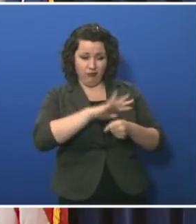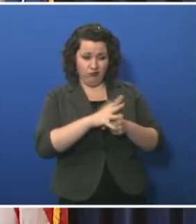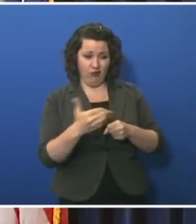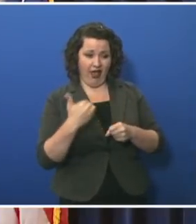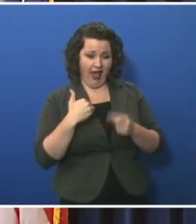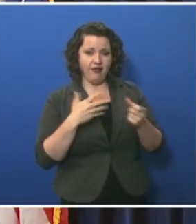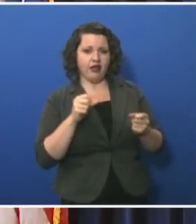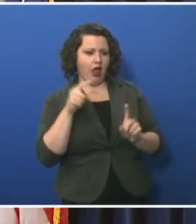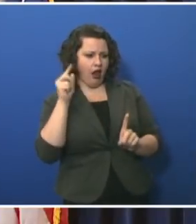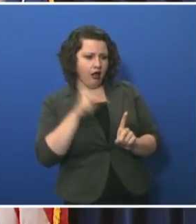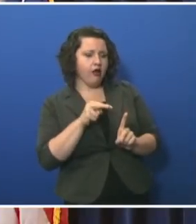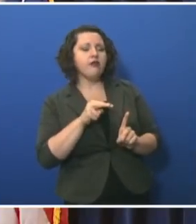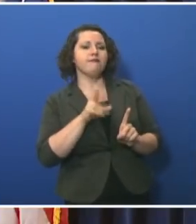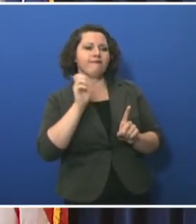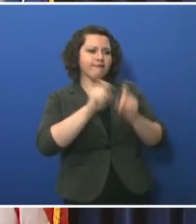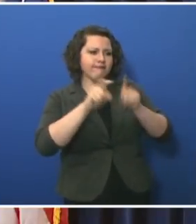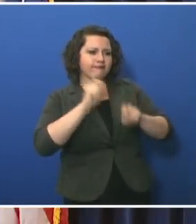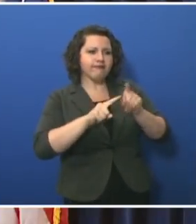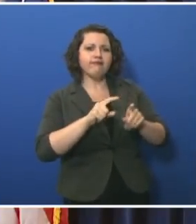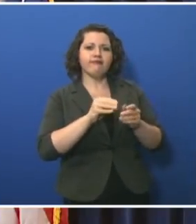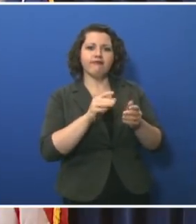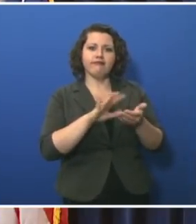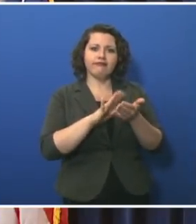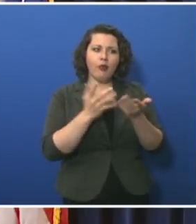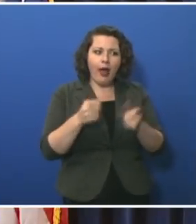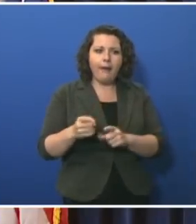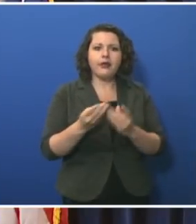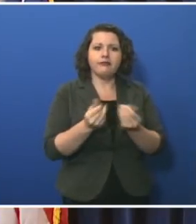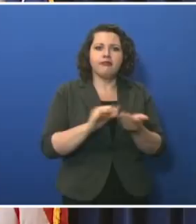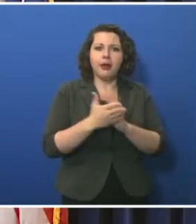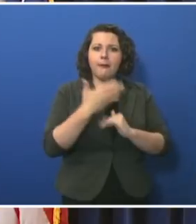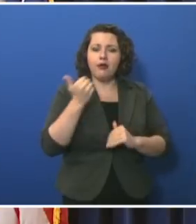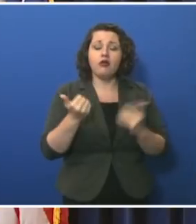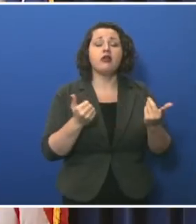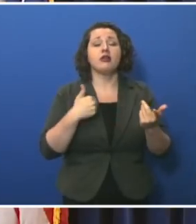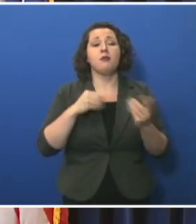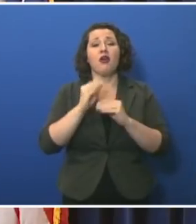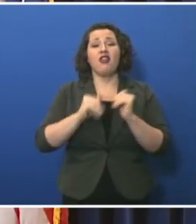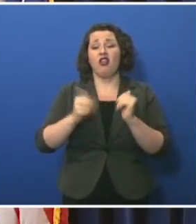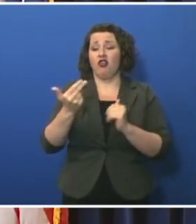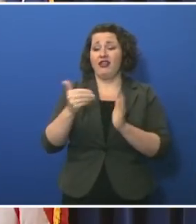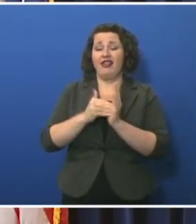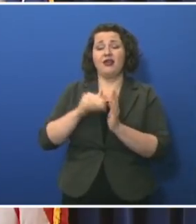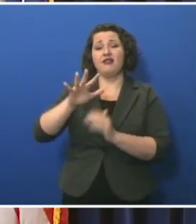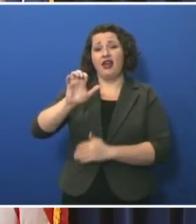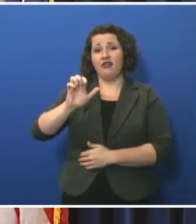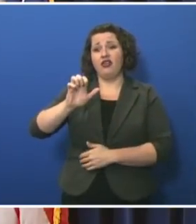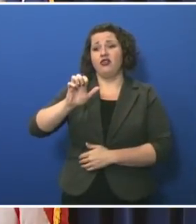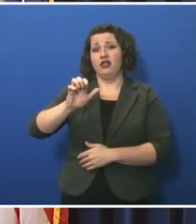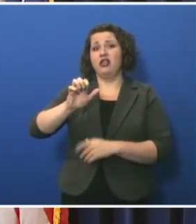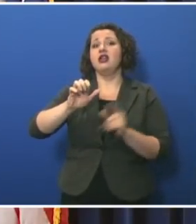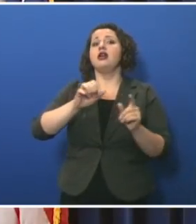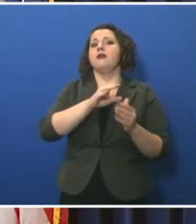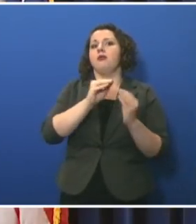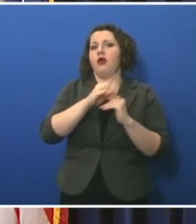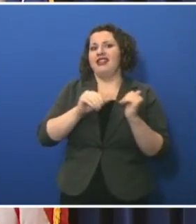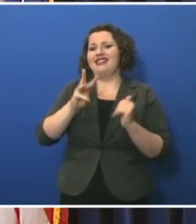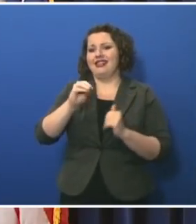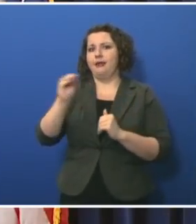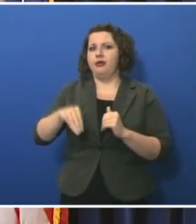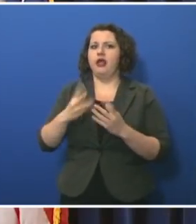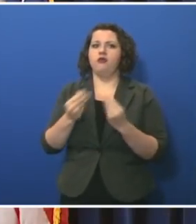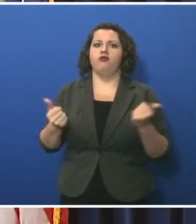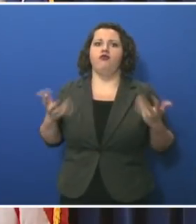22,500 Iowans who have had COVID-19, more than 13,500, or 60%, have recovered,